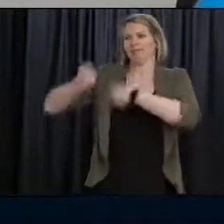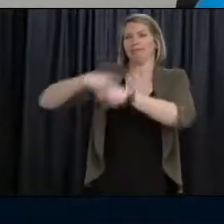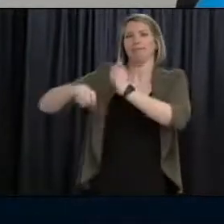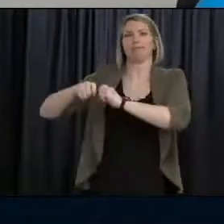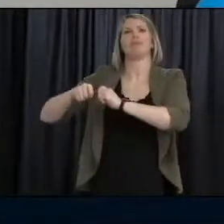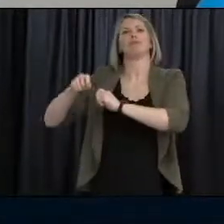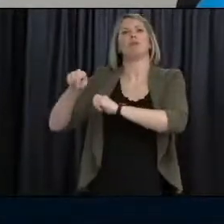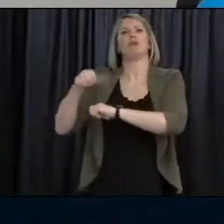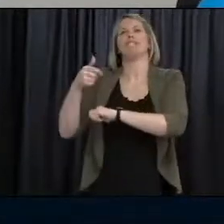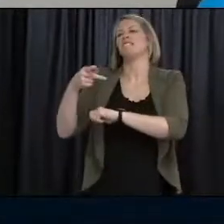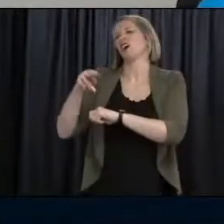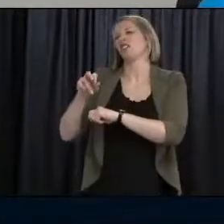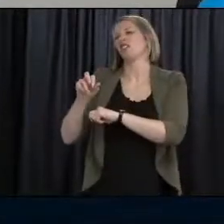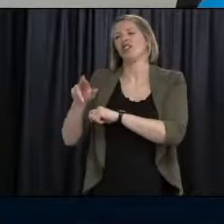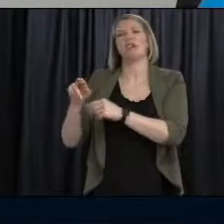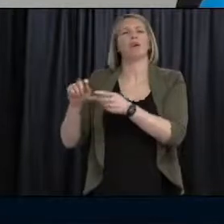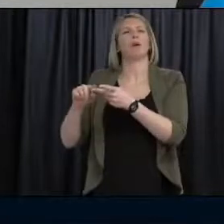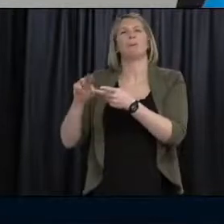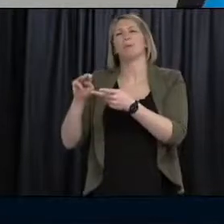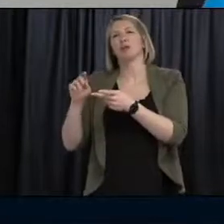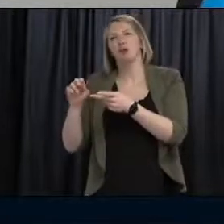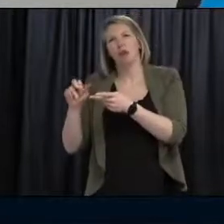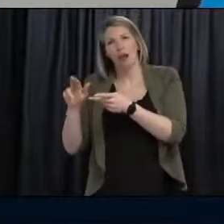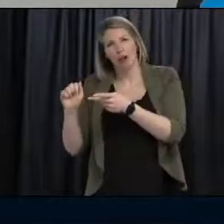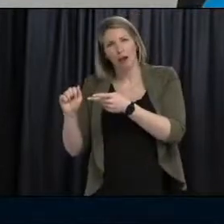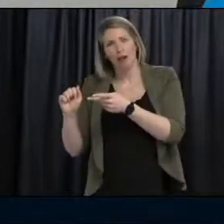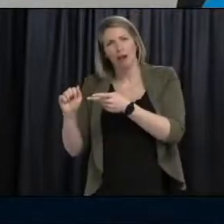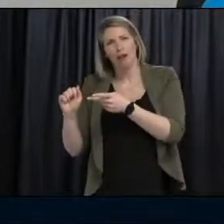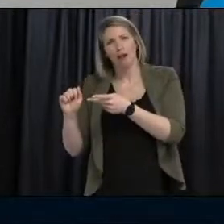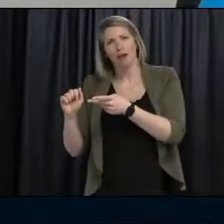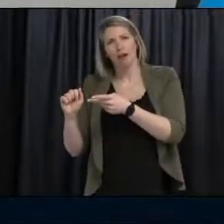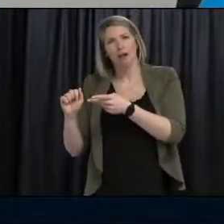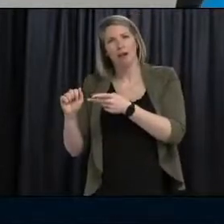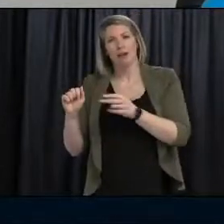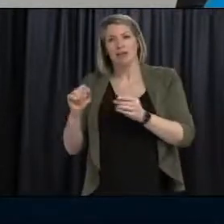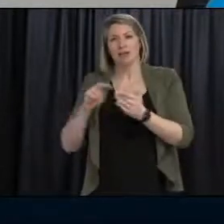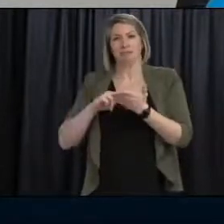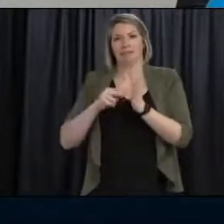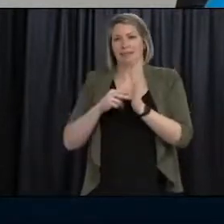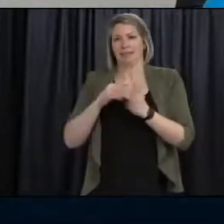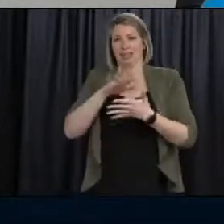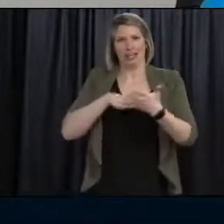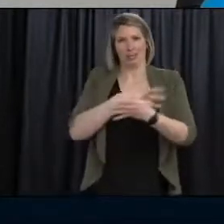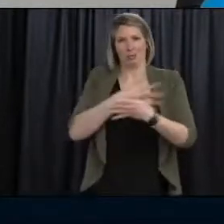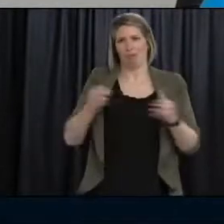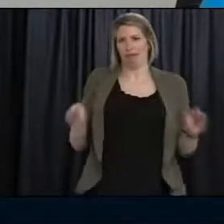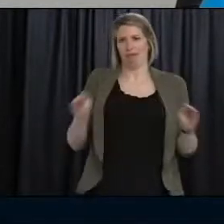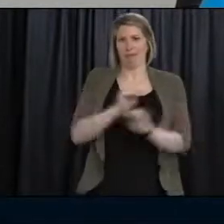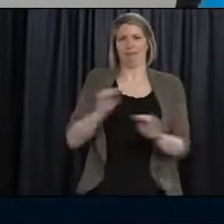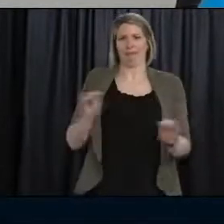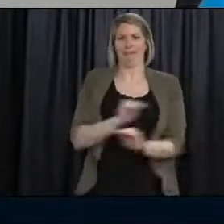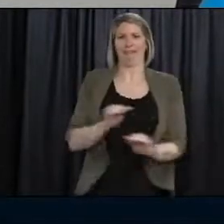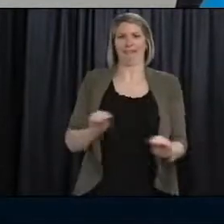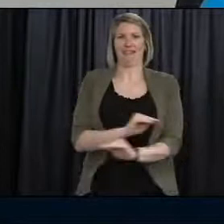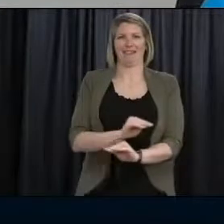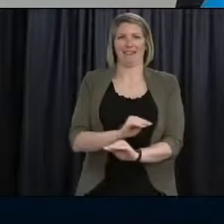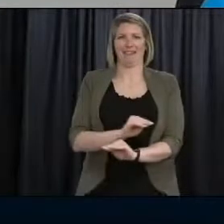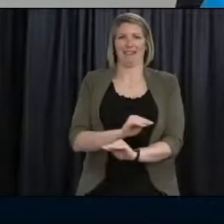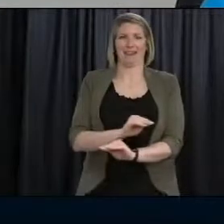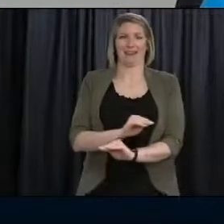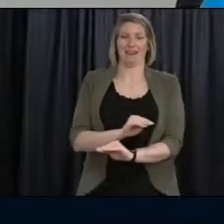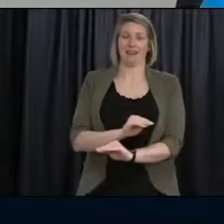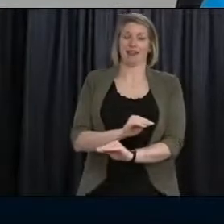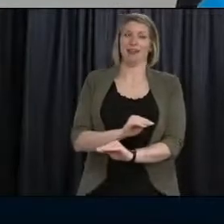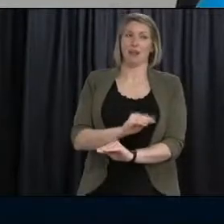the mRNA. What will happen is at some point that movement of vaccine will catch up with us. So